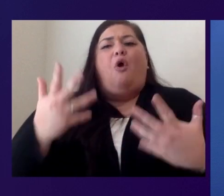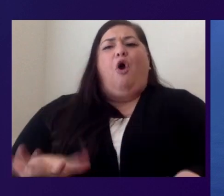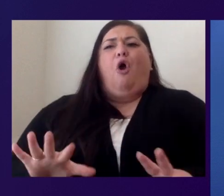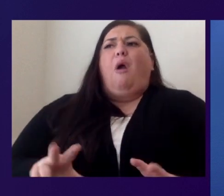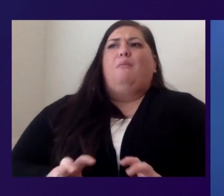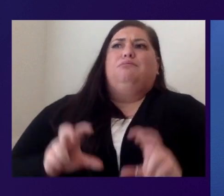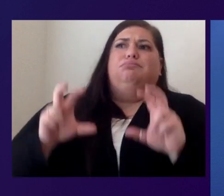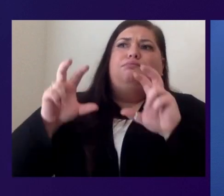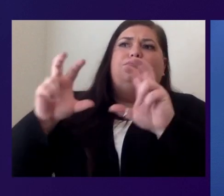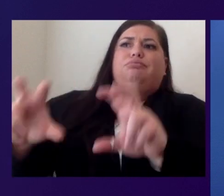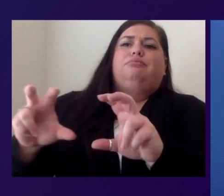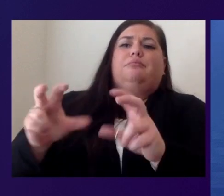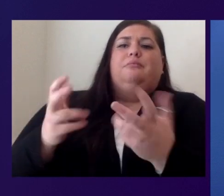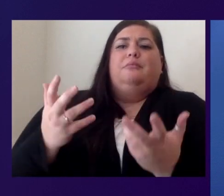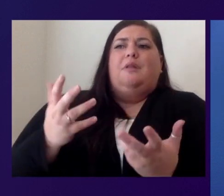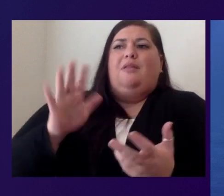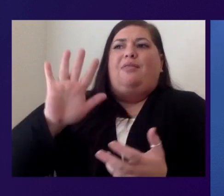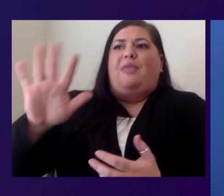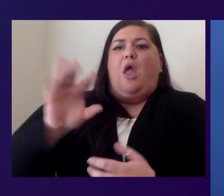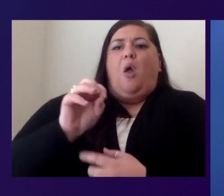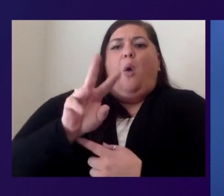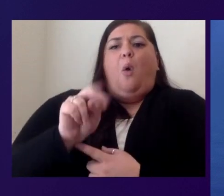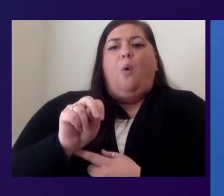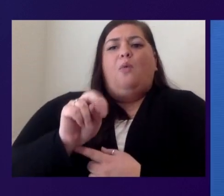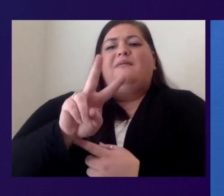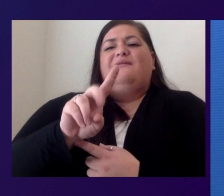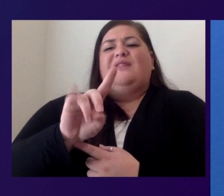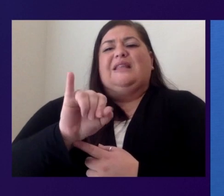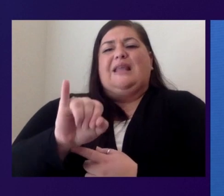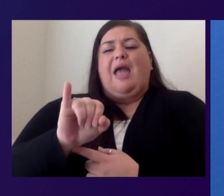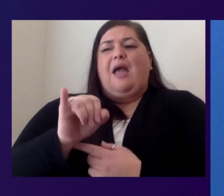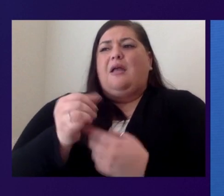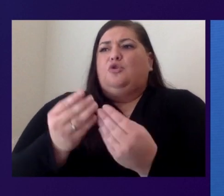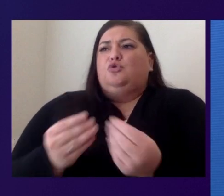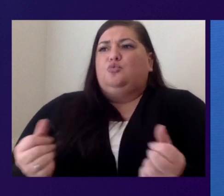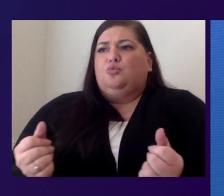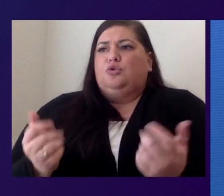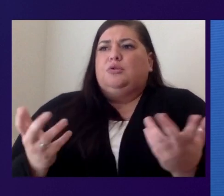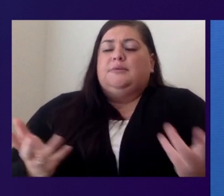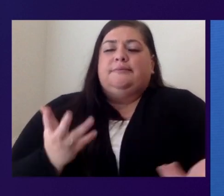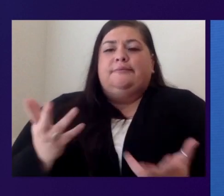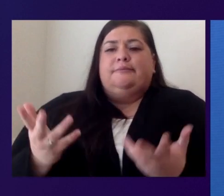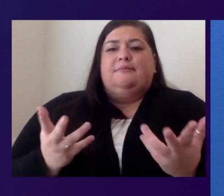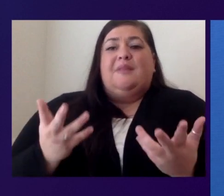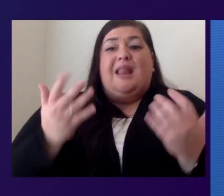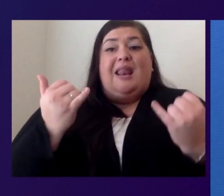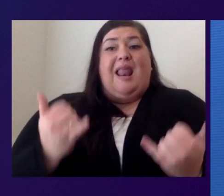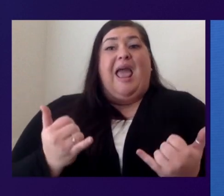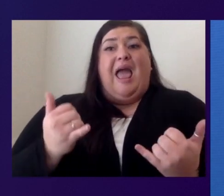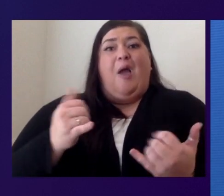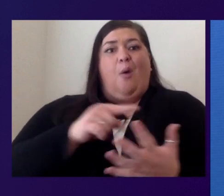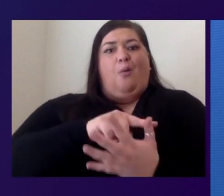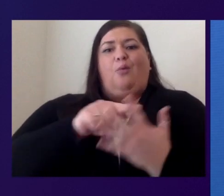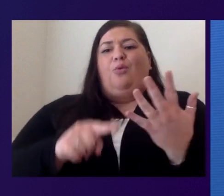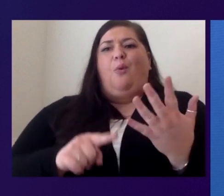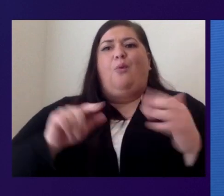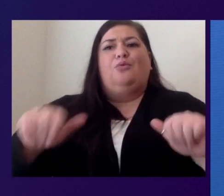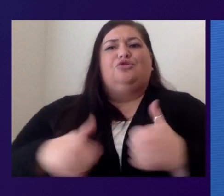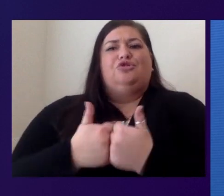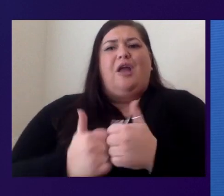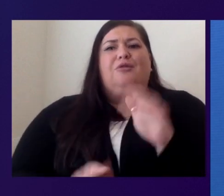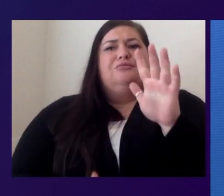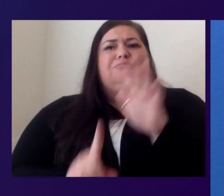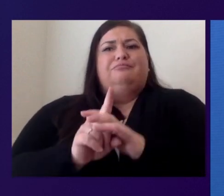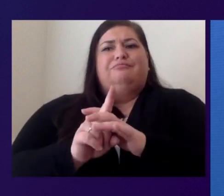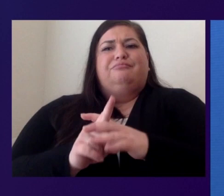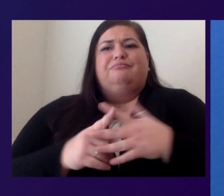bit in their on-premise VDI solutions. So now, like due to the challenges we just talked about, how we're going